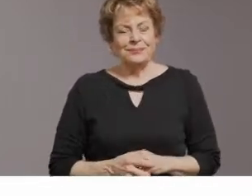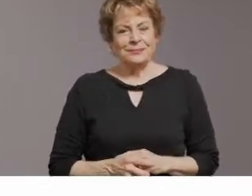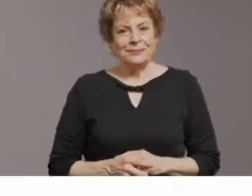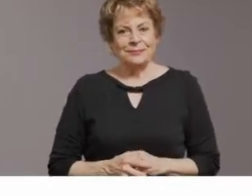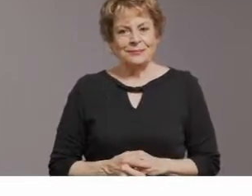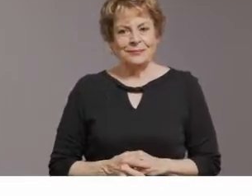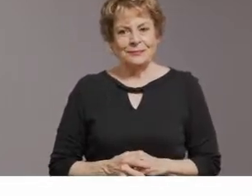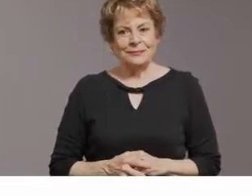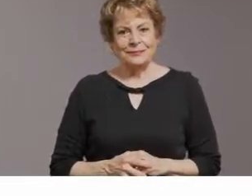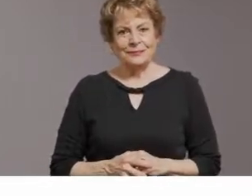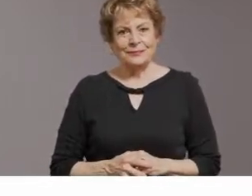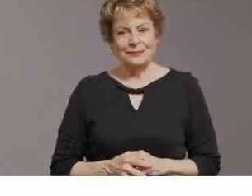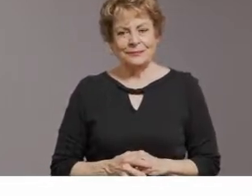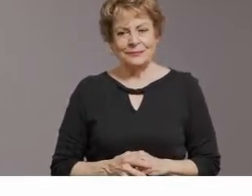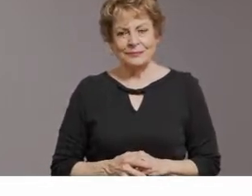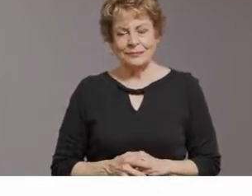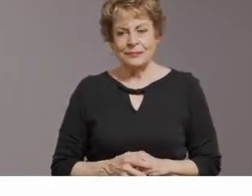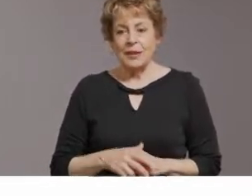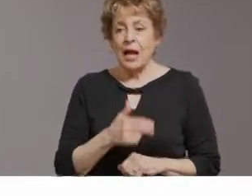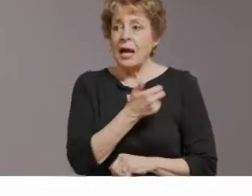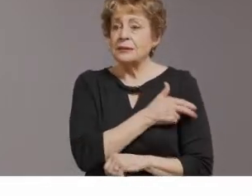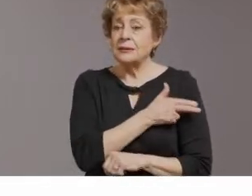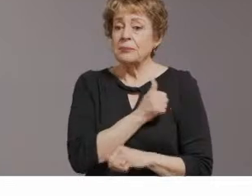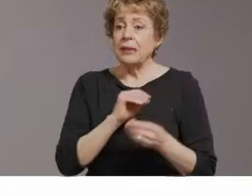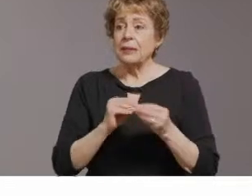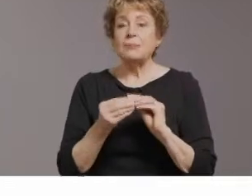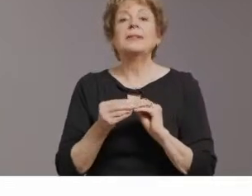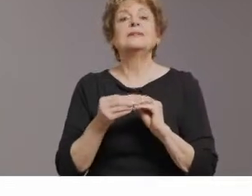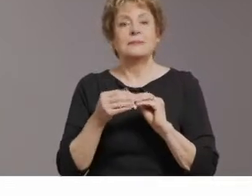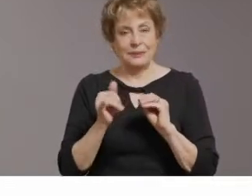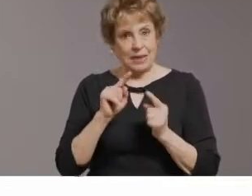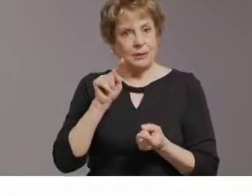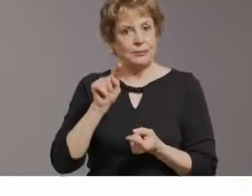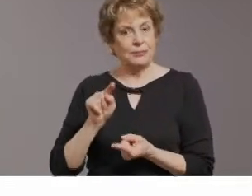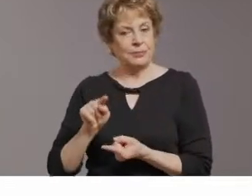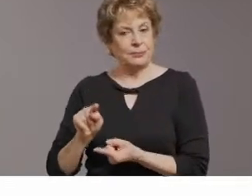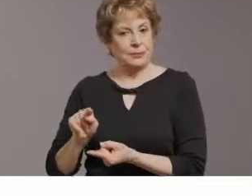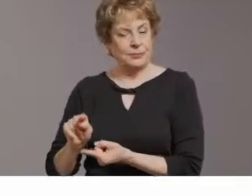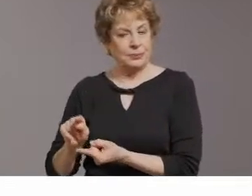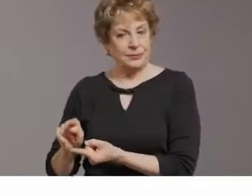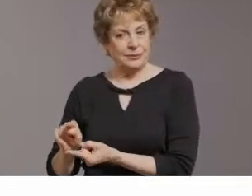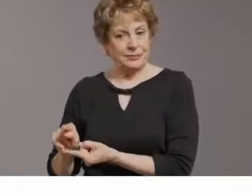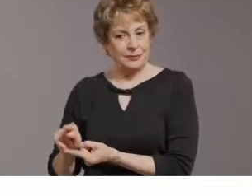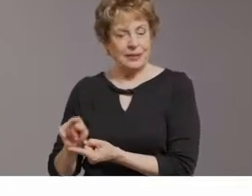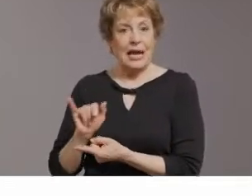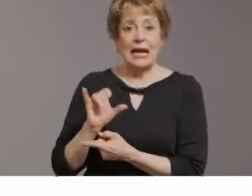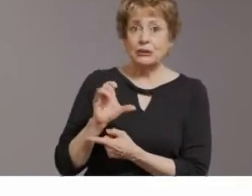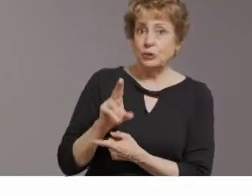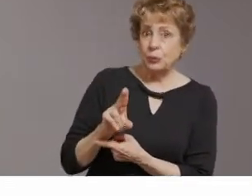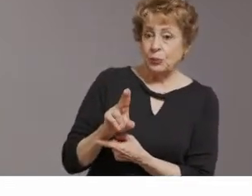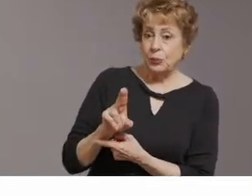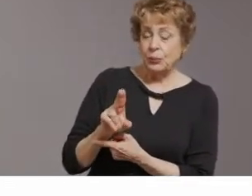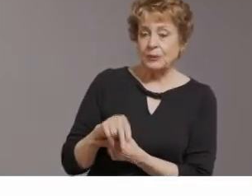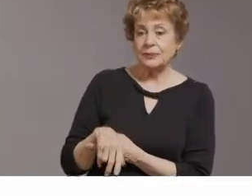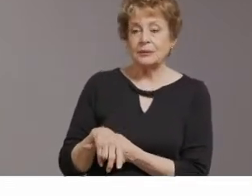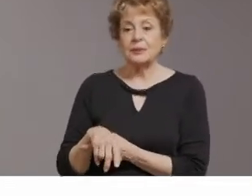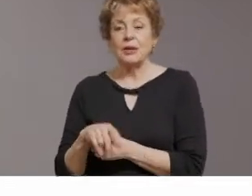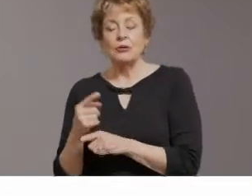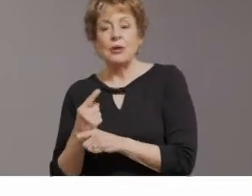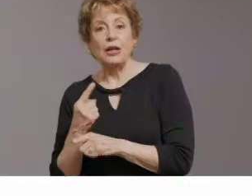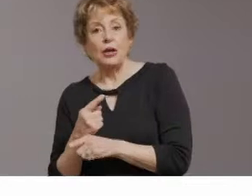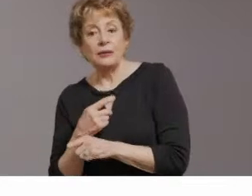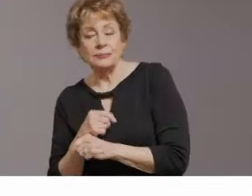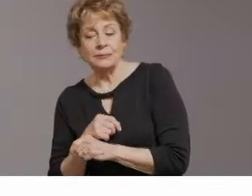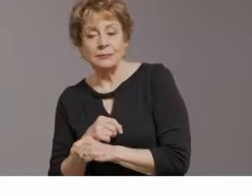decreased hospitalization use in our ICU beds, our med-surg beds, and ventilators, as well as in our COVID-like